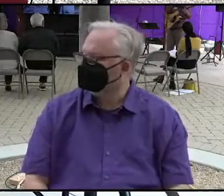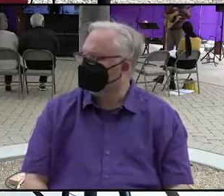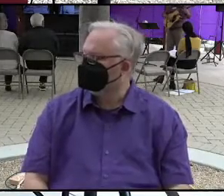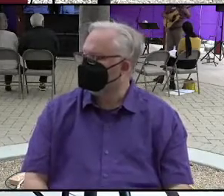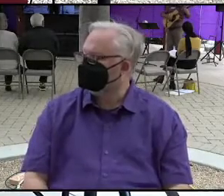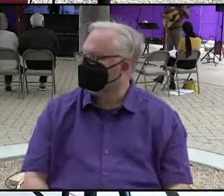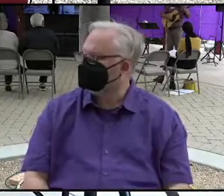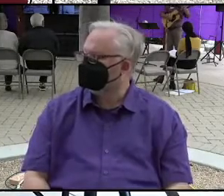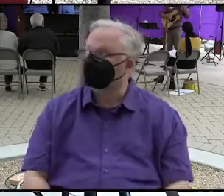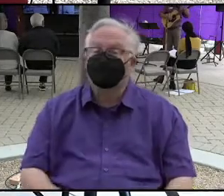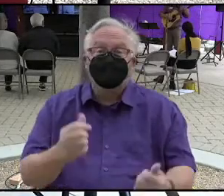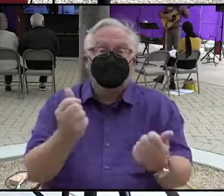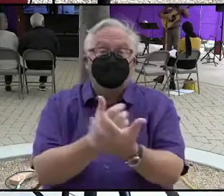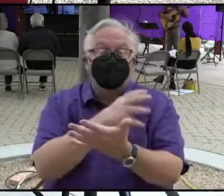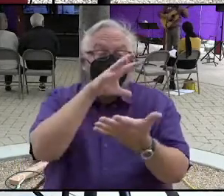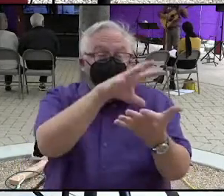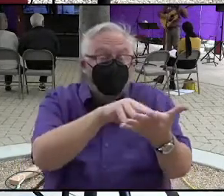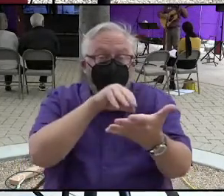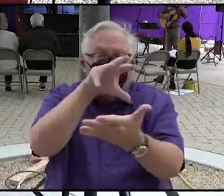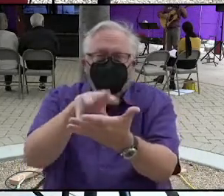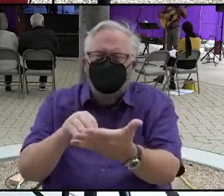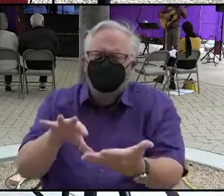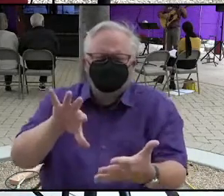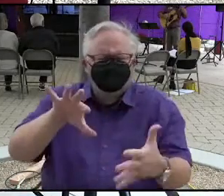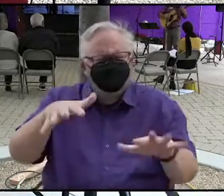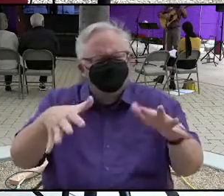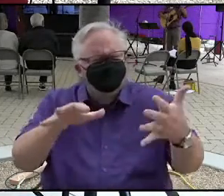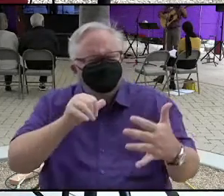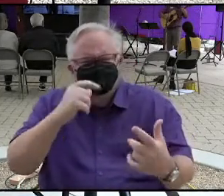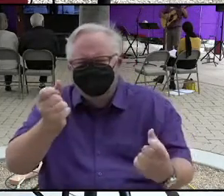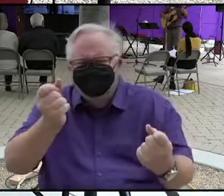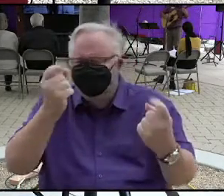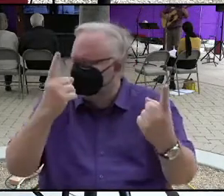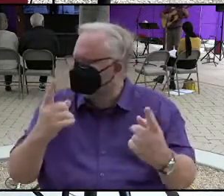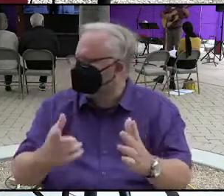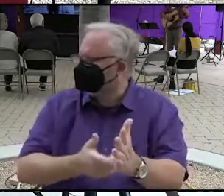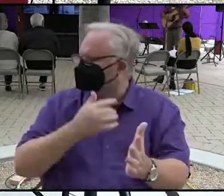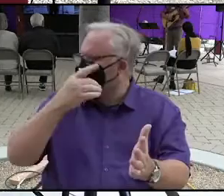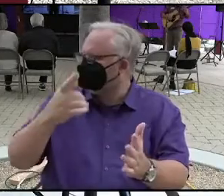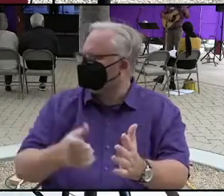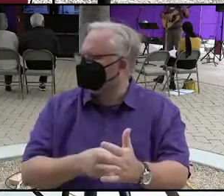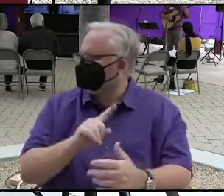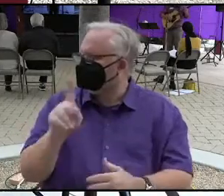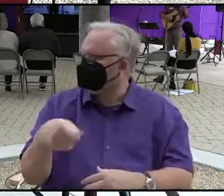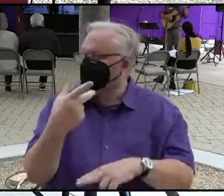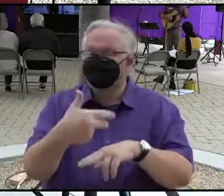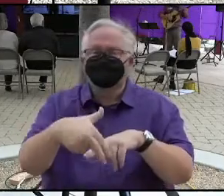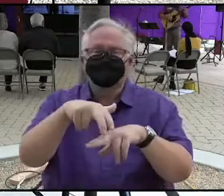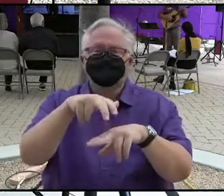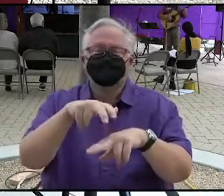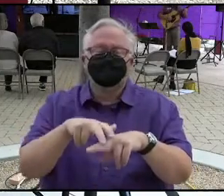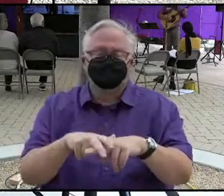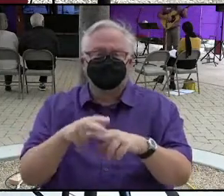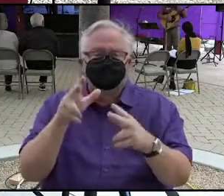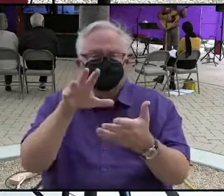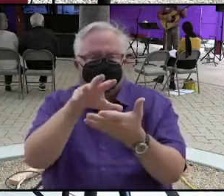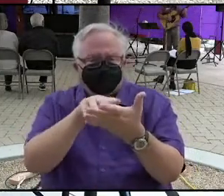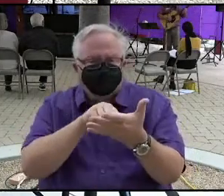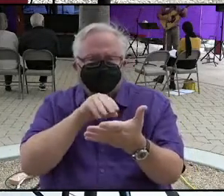I don't understand all I learn. Sometimes I just sit there and